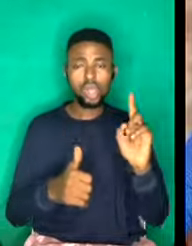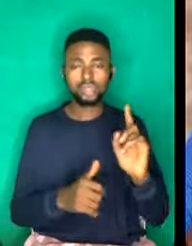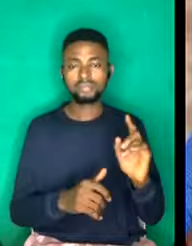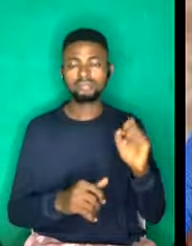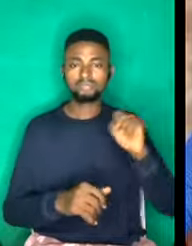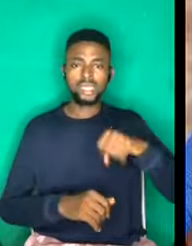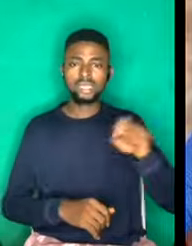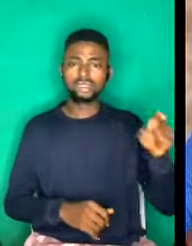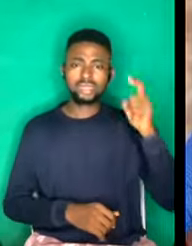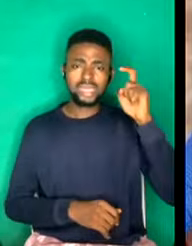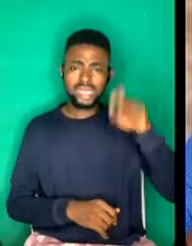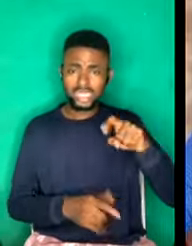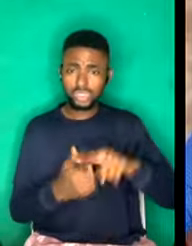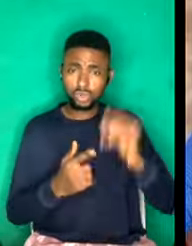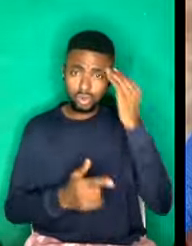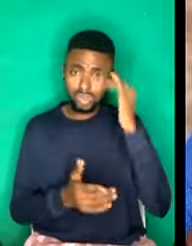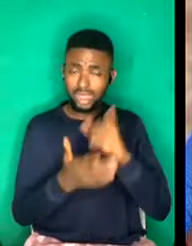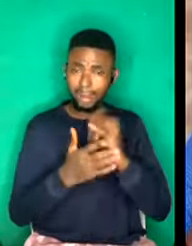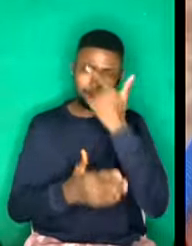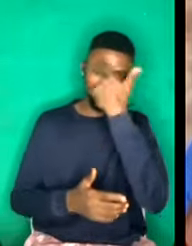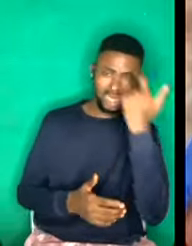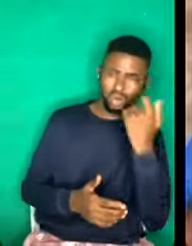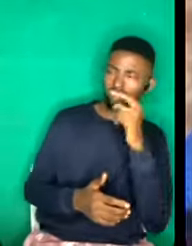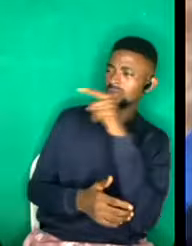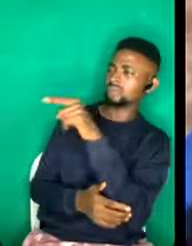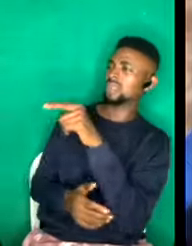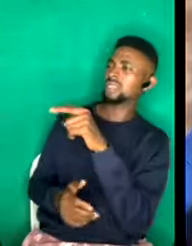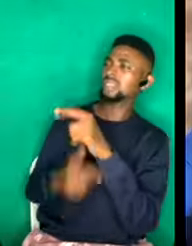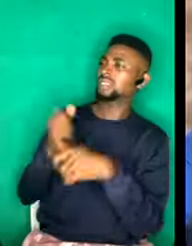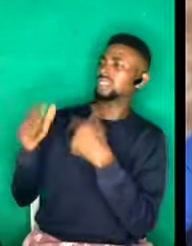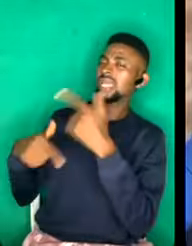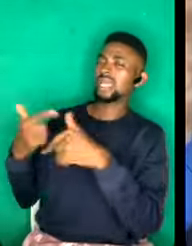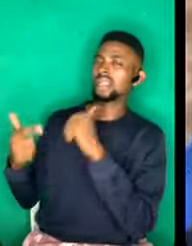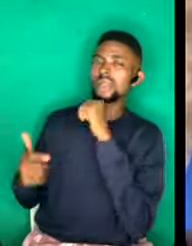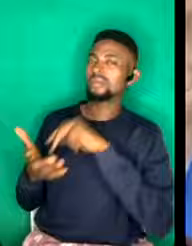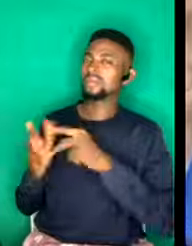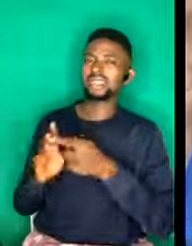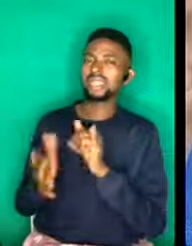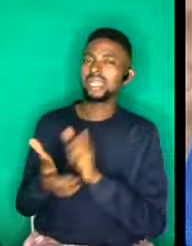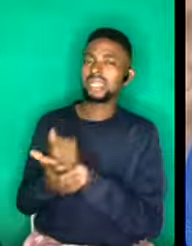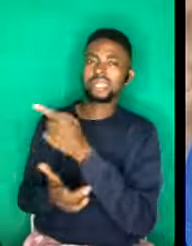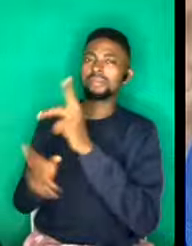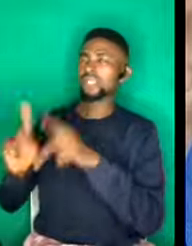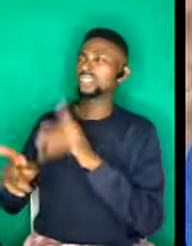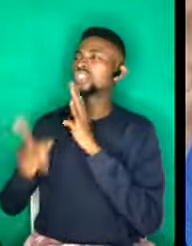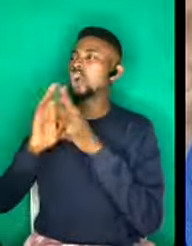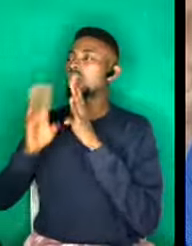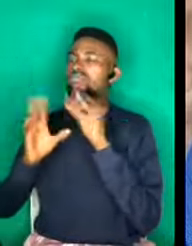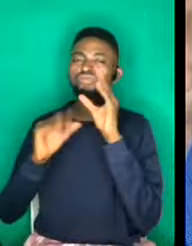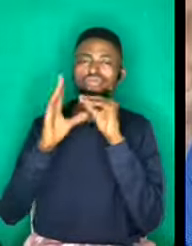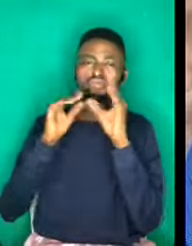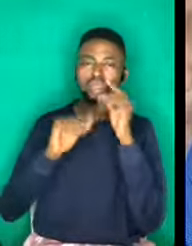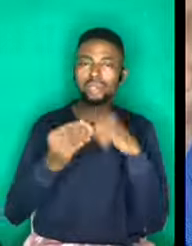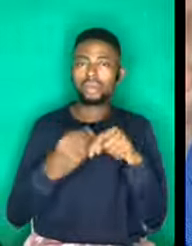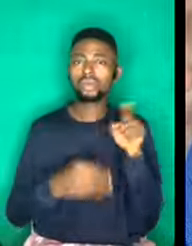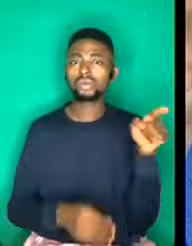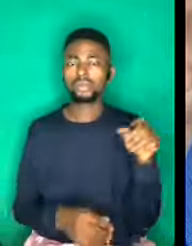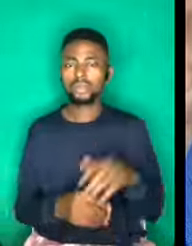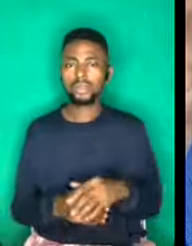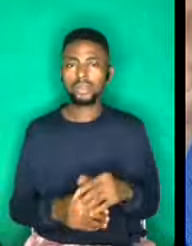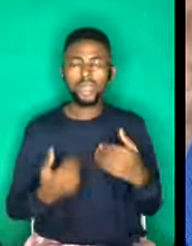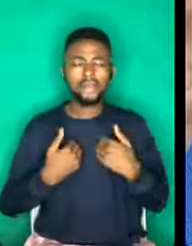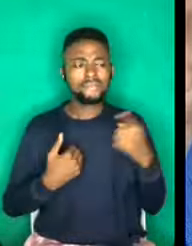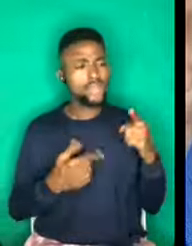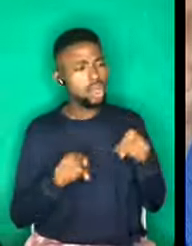this person is signing doesn't necessarily mean that the person is speaking about you. No. Have you also thought about it that this